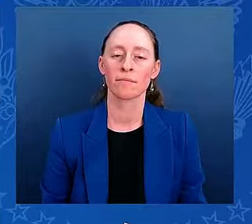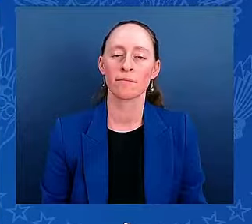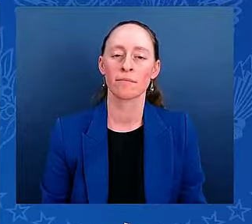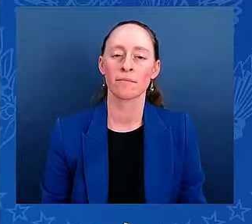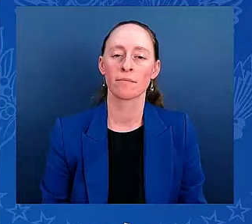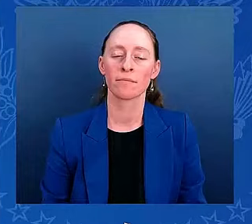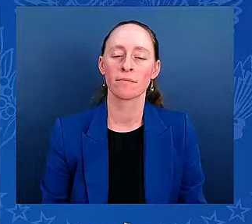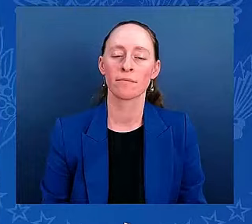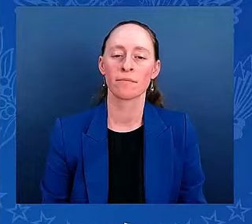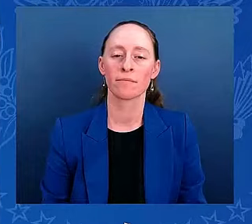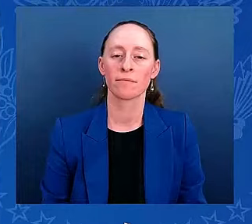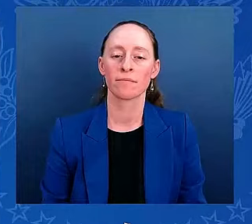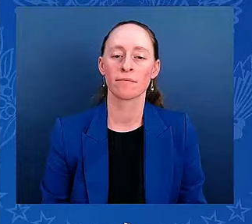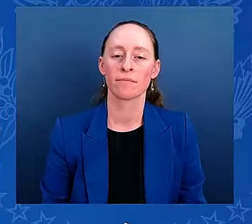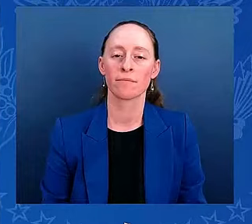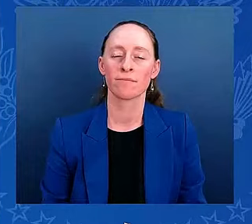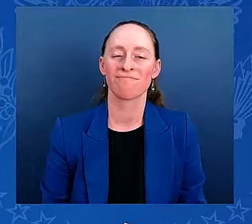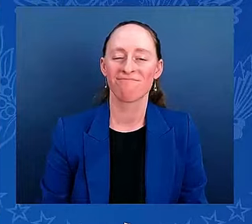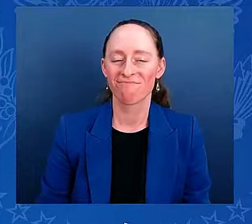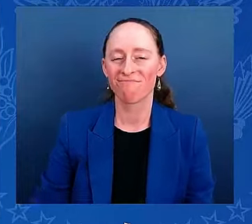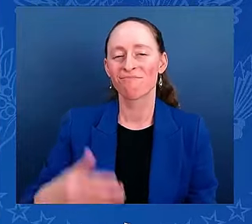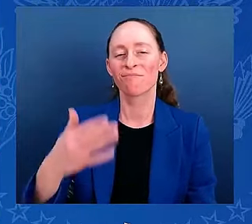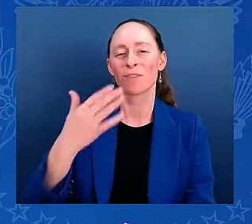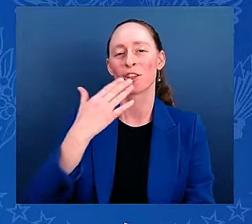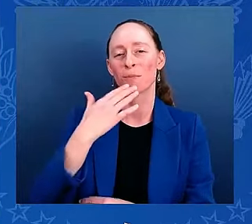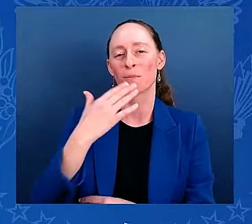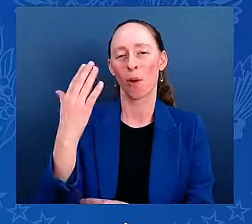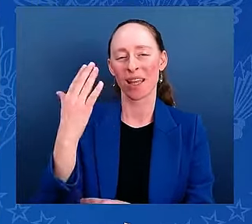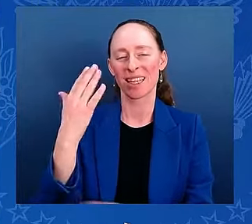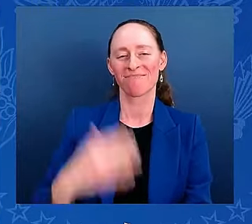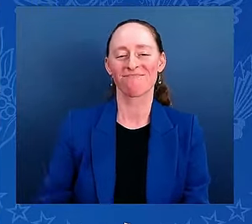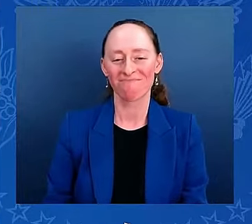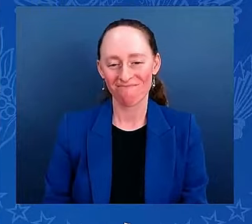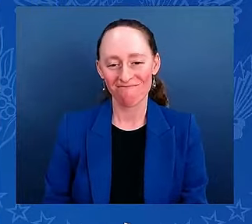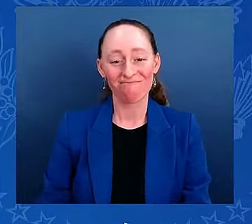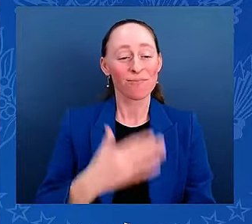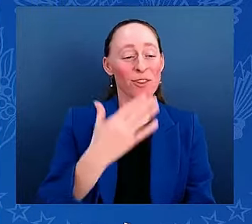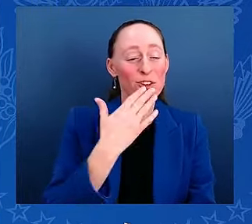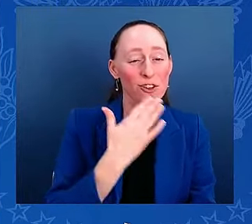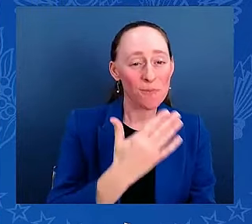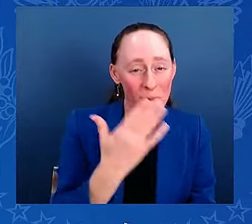Good morning. Good morning. Good morning.